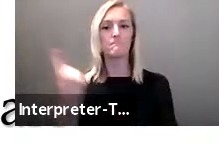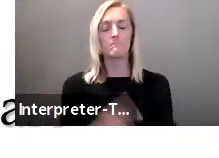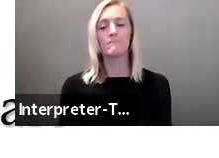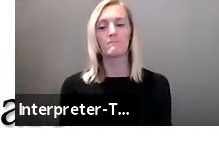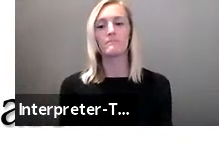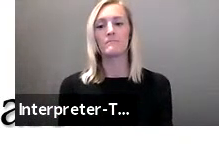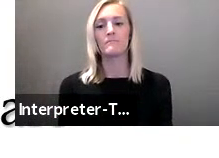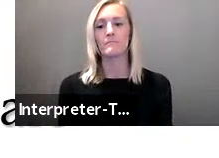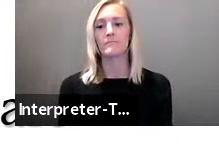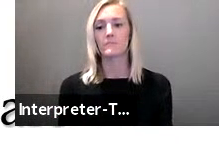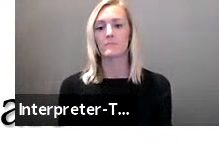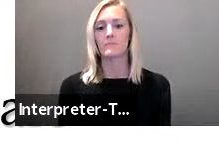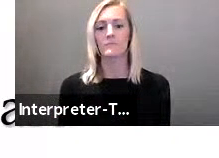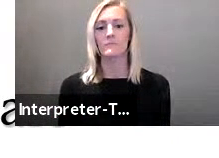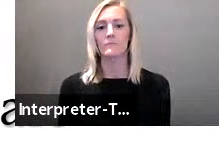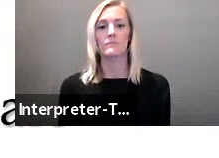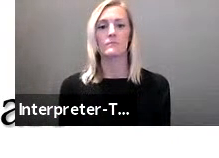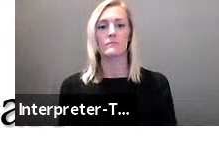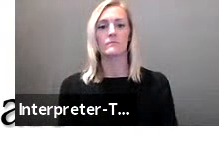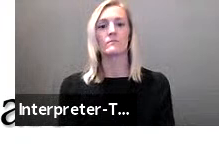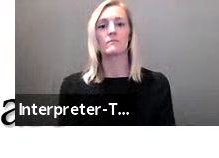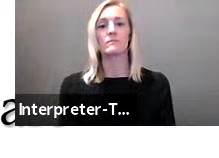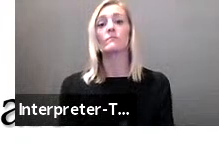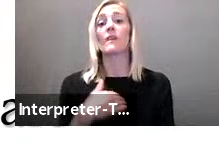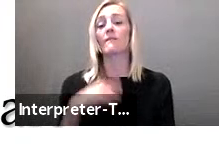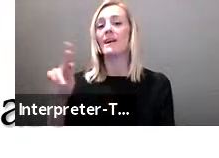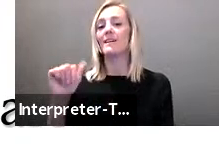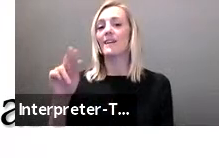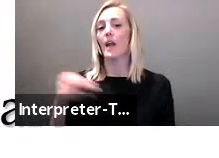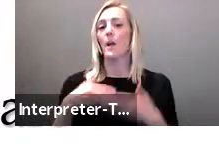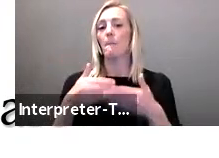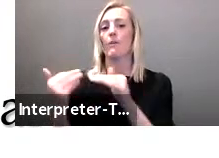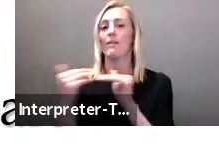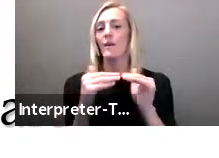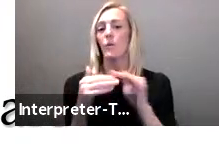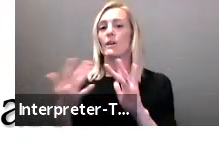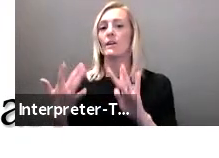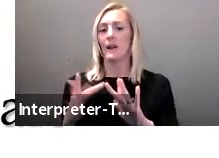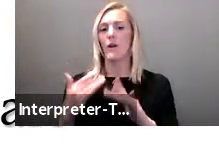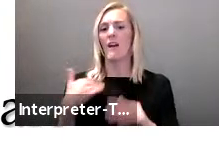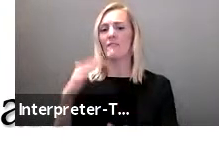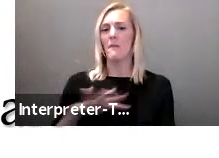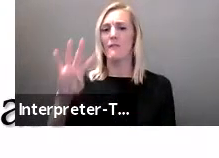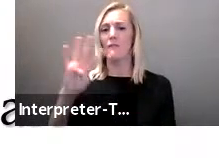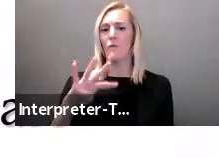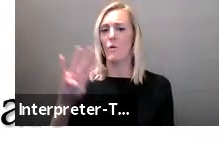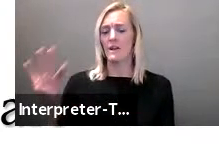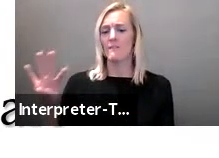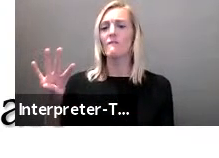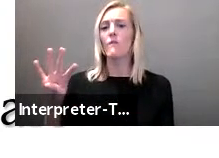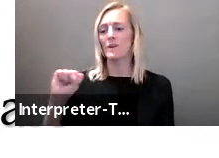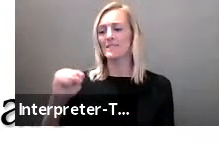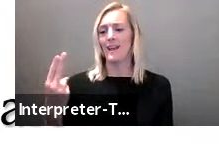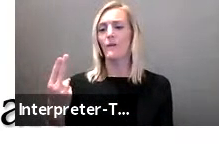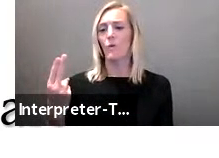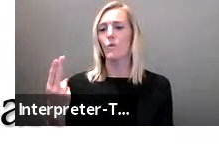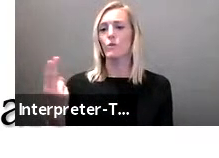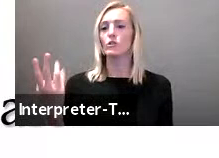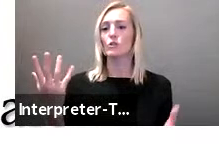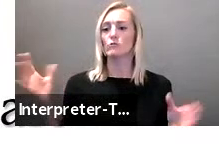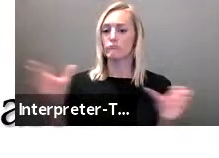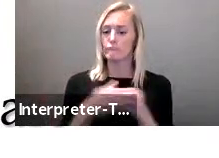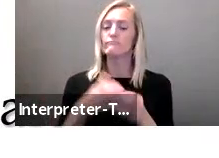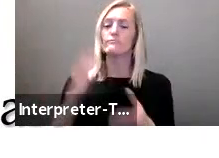we have the Kansas Birth Equity Network, which brings together about 44 diverse stakeholders in the state of Kansas to create solutions to